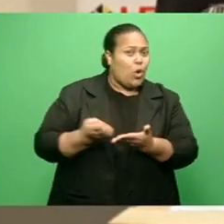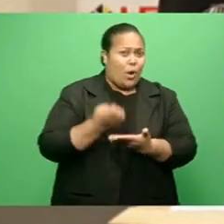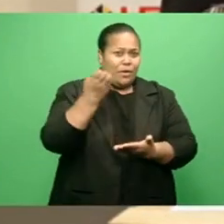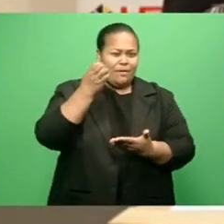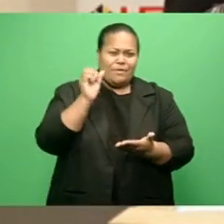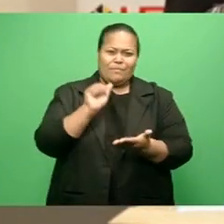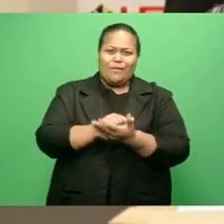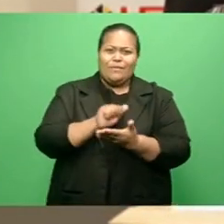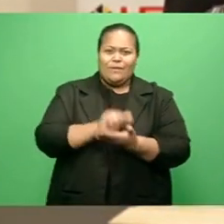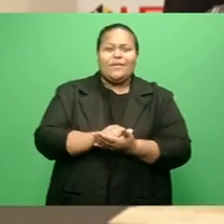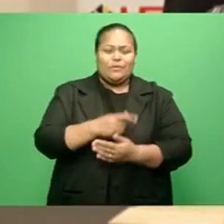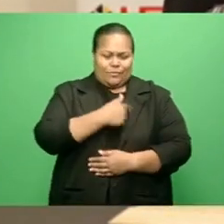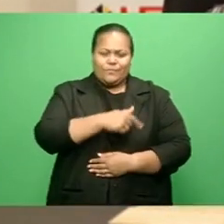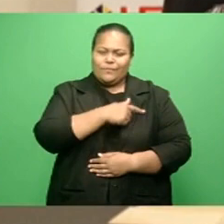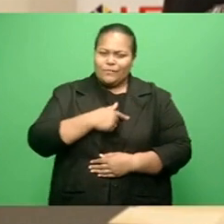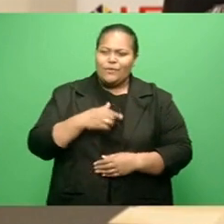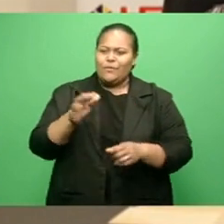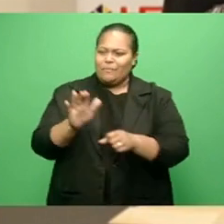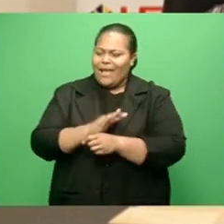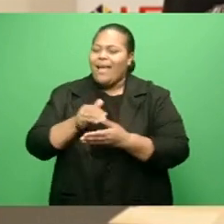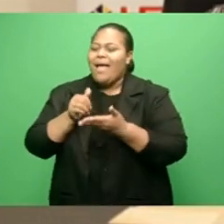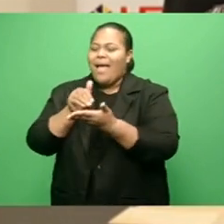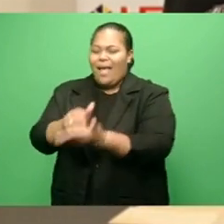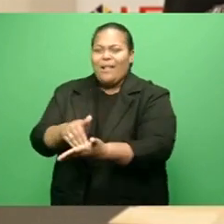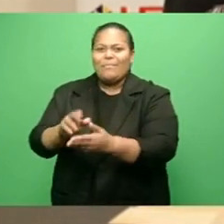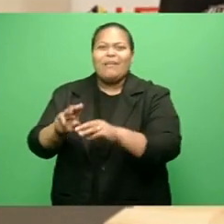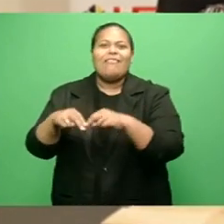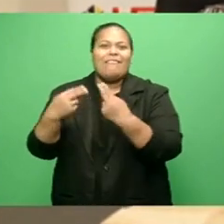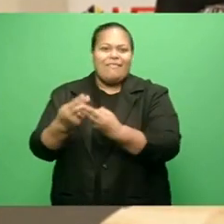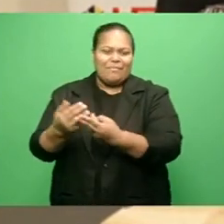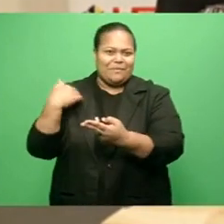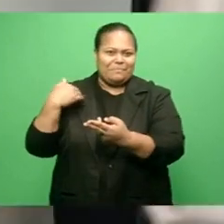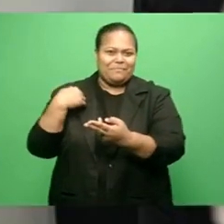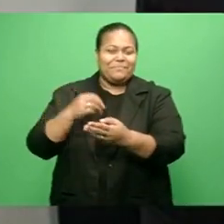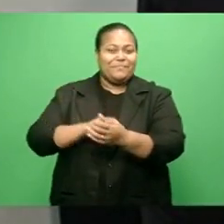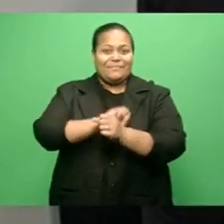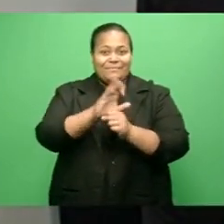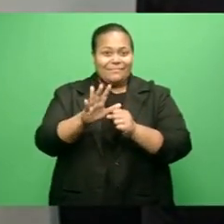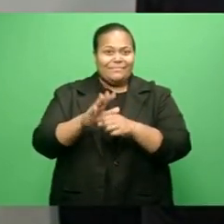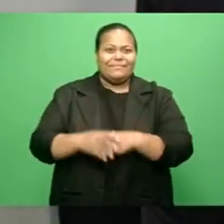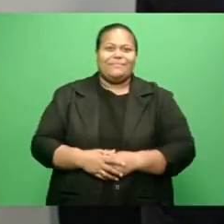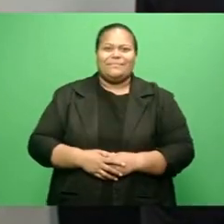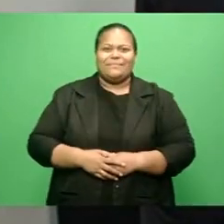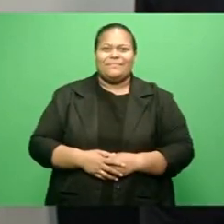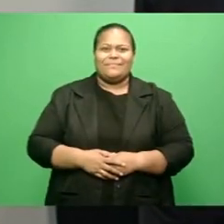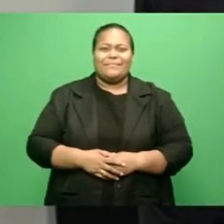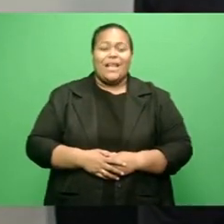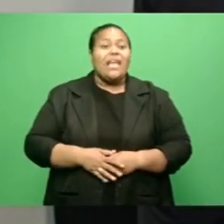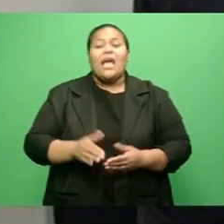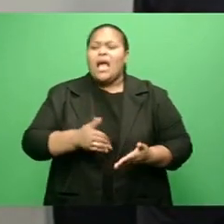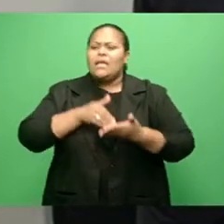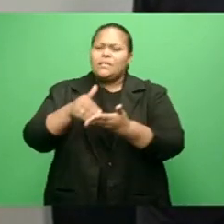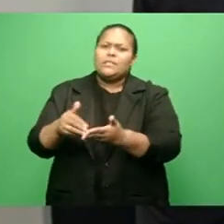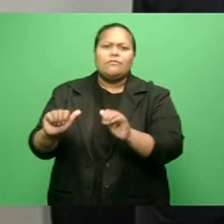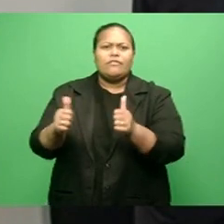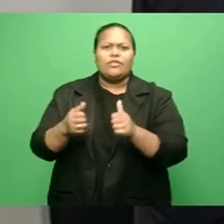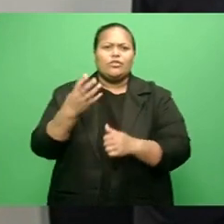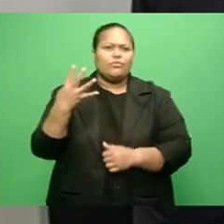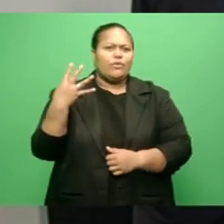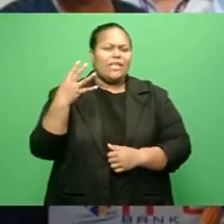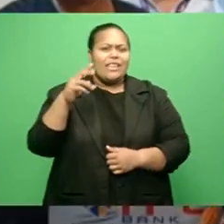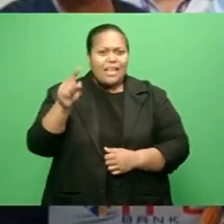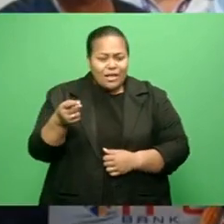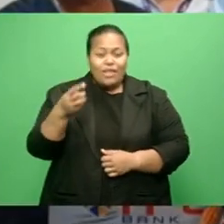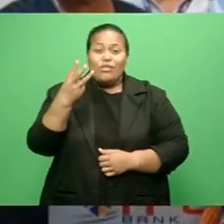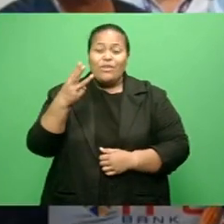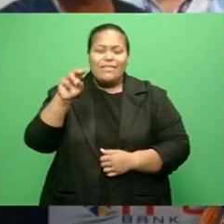committed to making a difference for families affected by COVID-19. Vens Fiji has assisted 3,500 children so